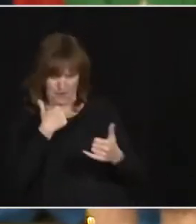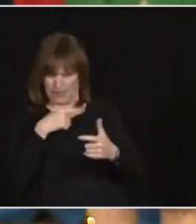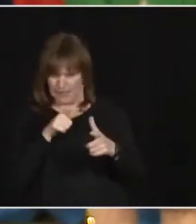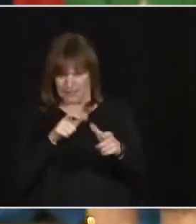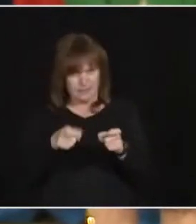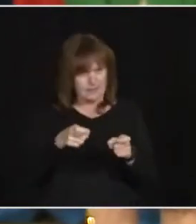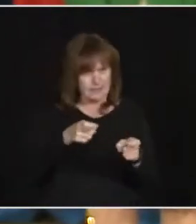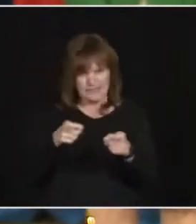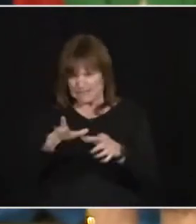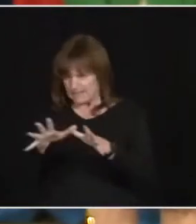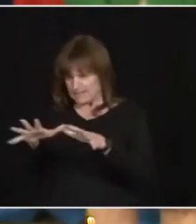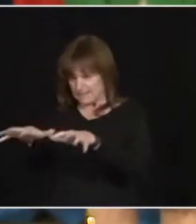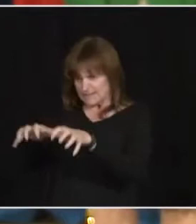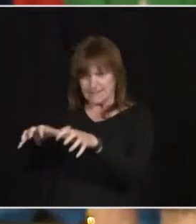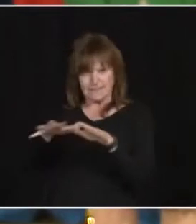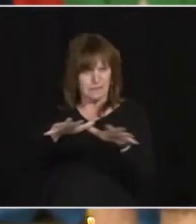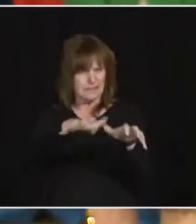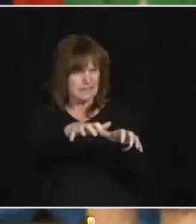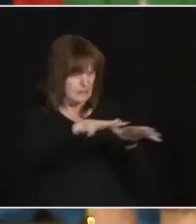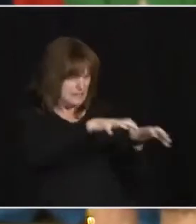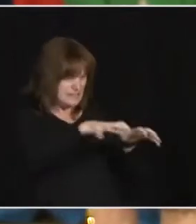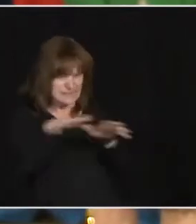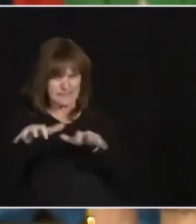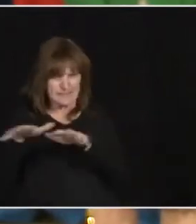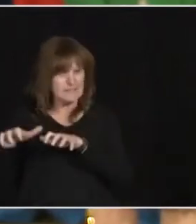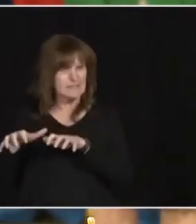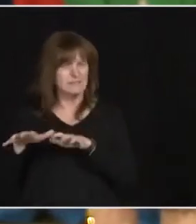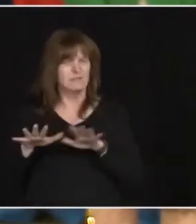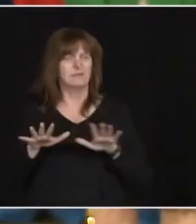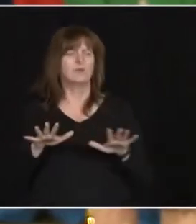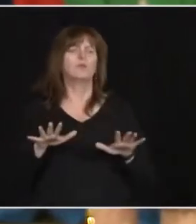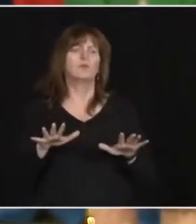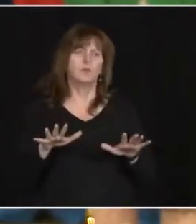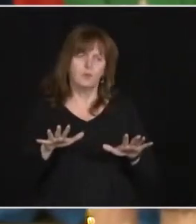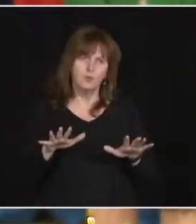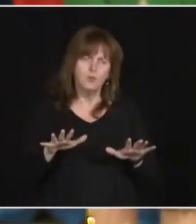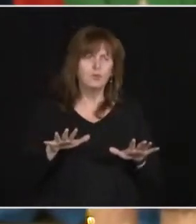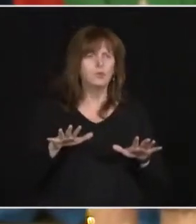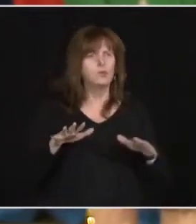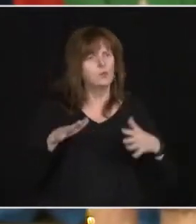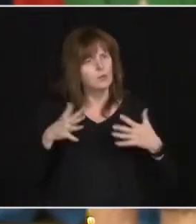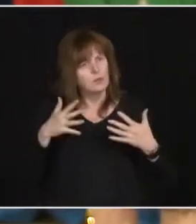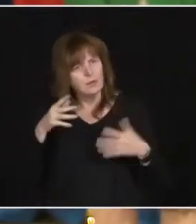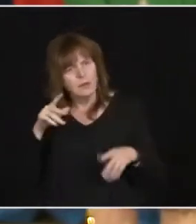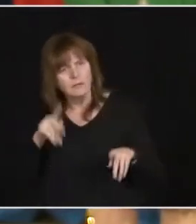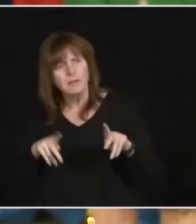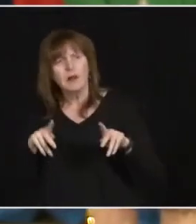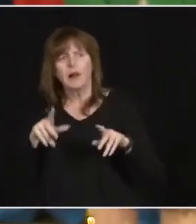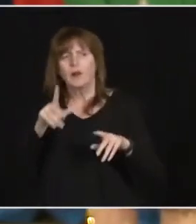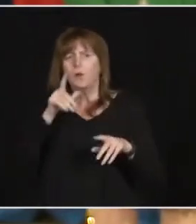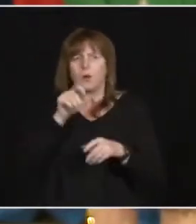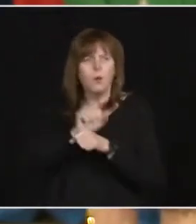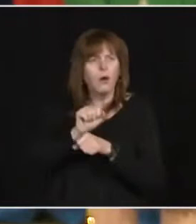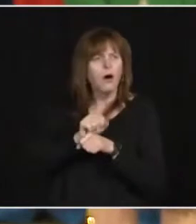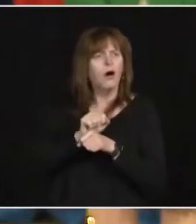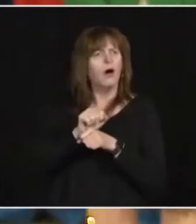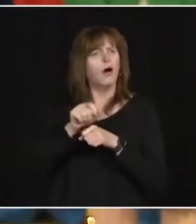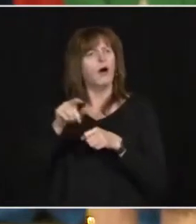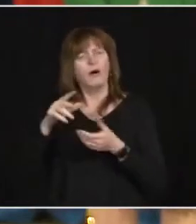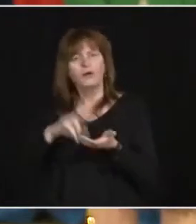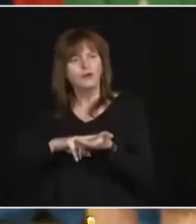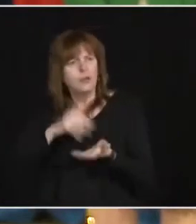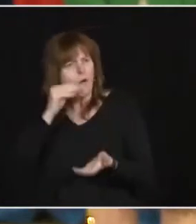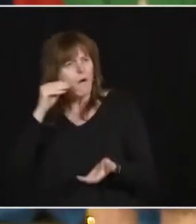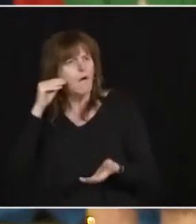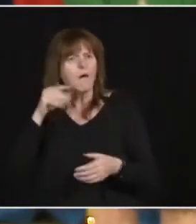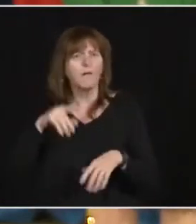I've said it before, the dedication and commitment of our long-term care home staff is incredible,